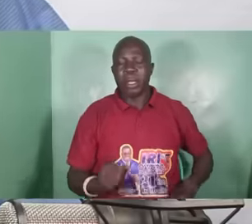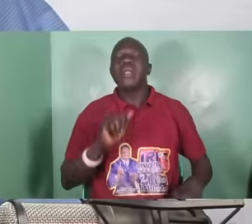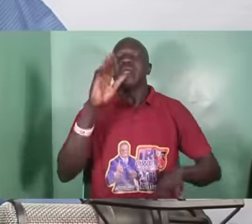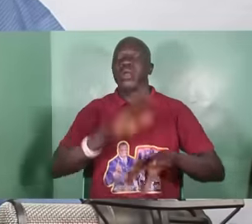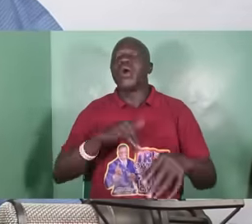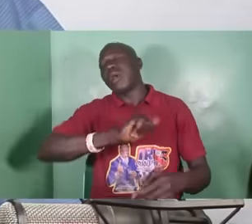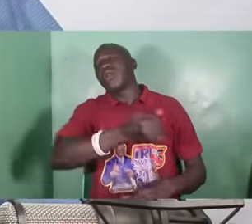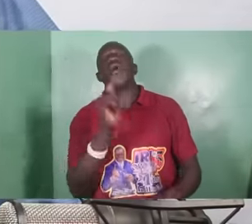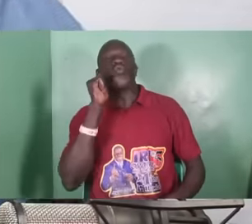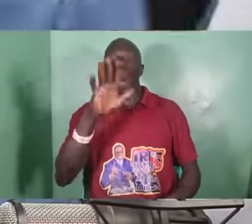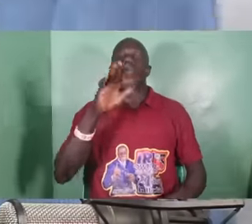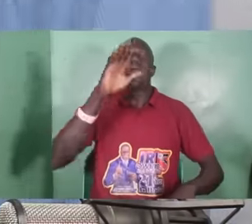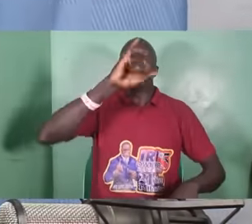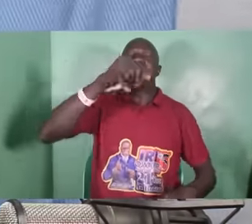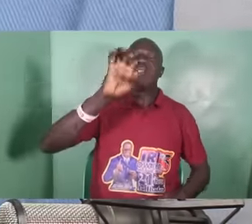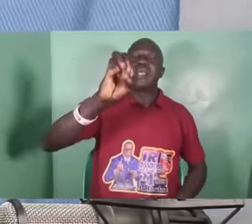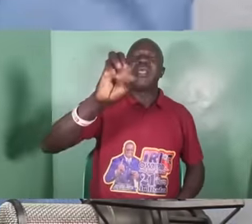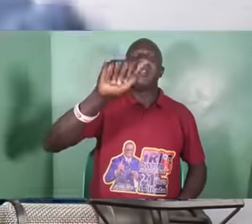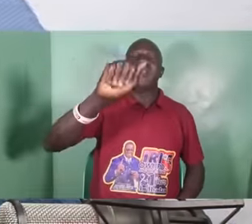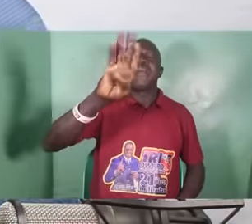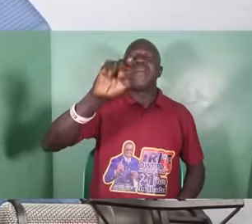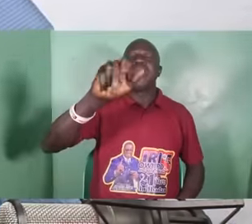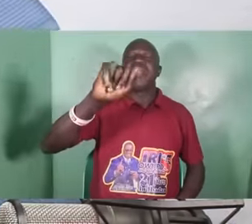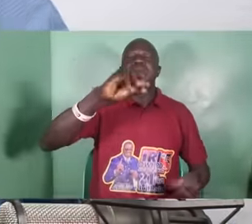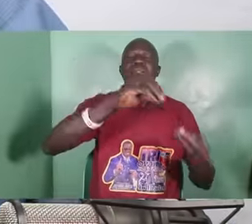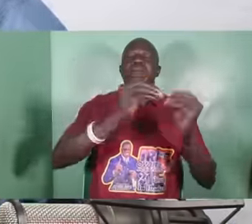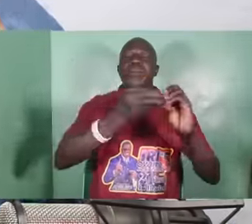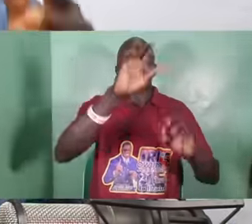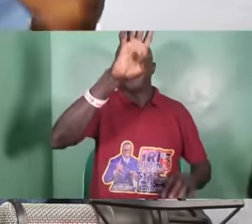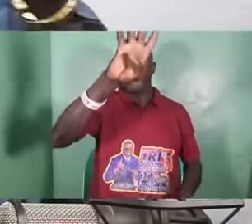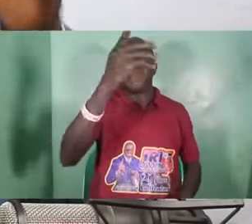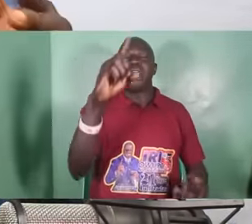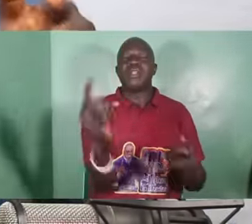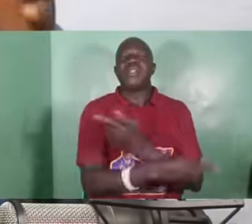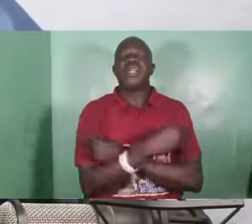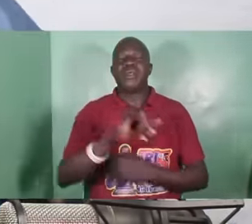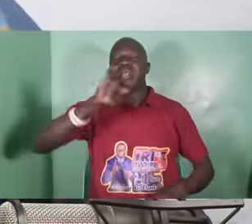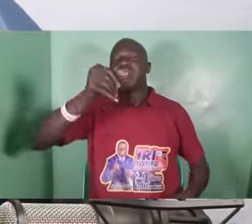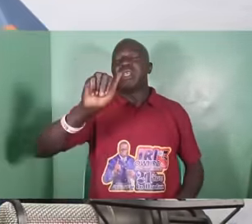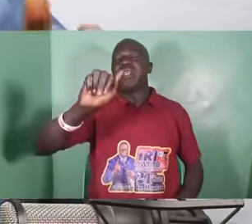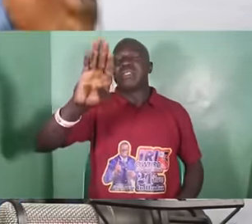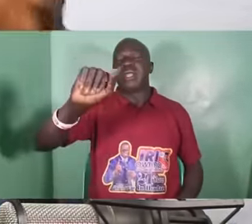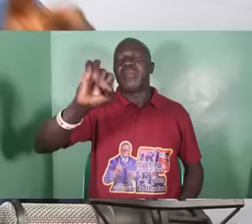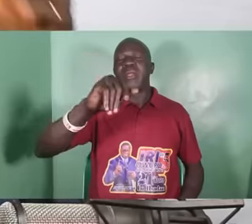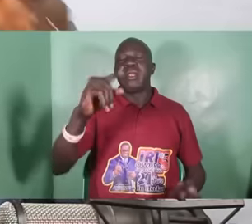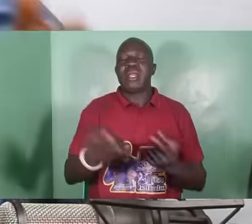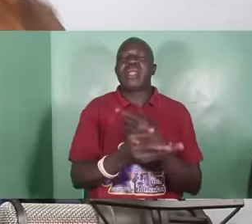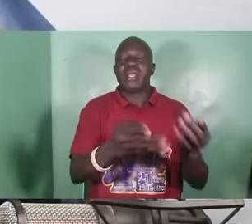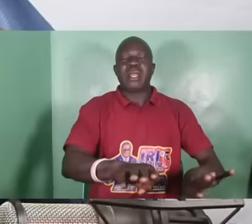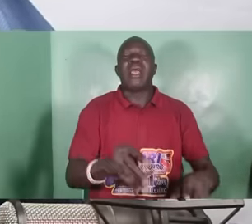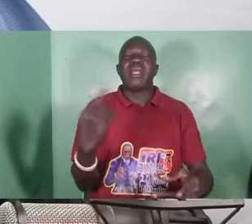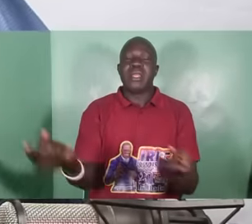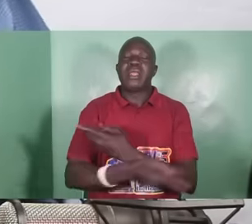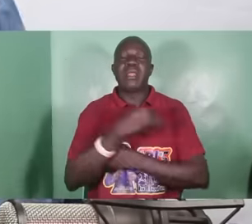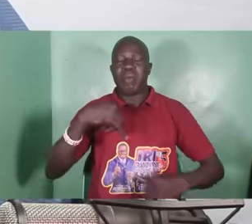tí ó kọlu àwọn ọba ńlá. Ó kọlu àwọn ọba ńlá. Nítorí tí àwọn rẹ̀ dúró láyé láyé. Bíbélì Dáfídì fìdí ẹ̀ múlẹ̀ pé. David established that. Àwọn ọba ńlá.